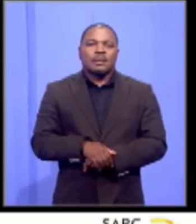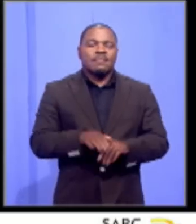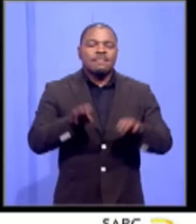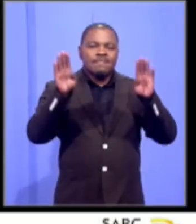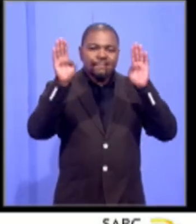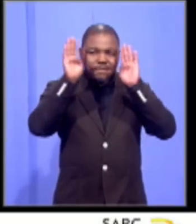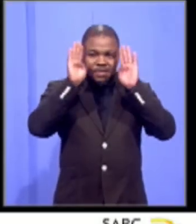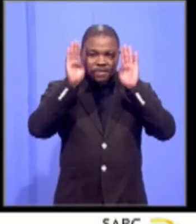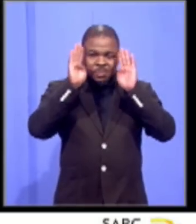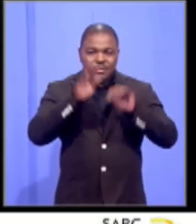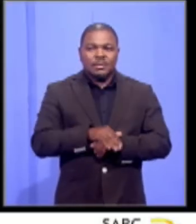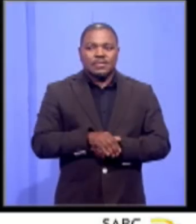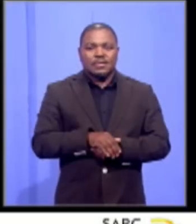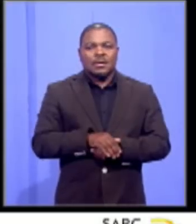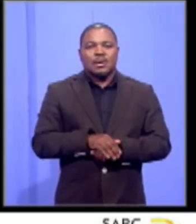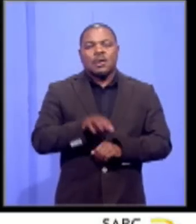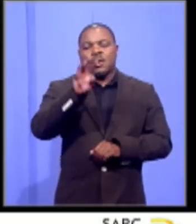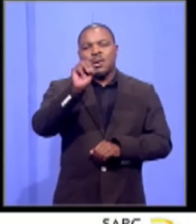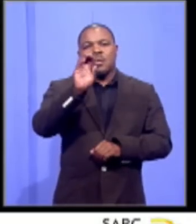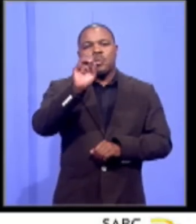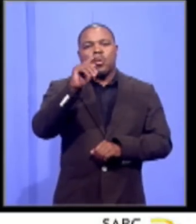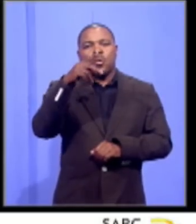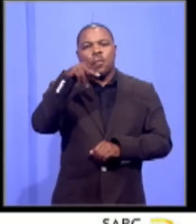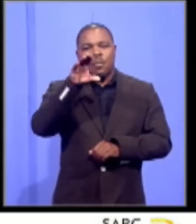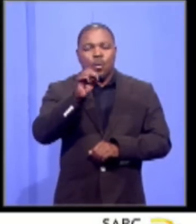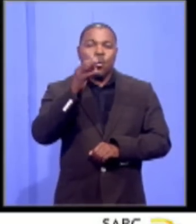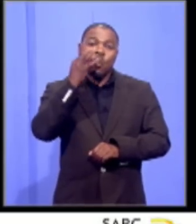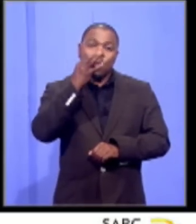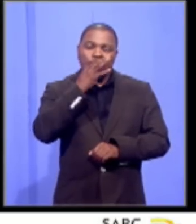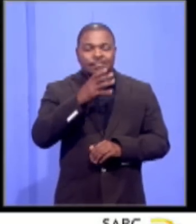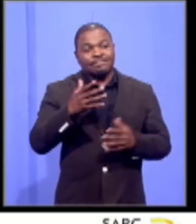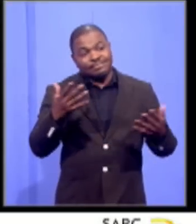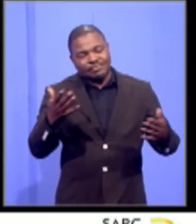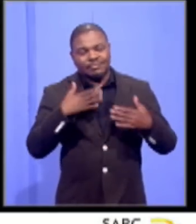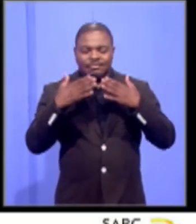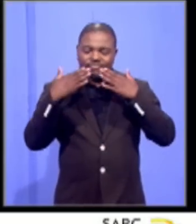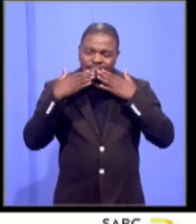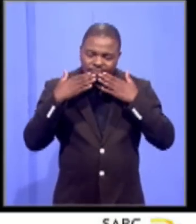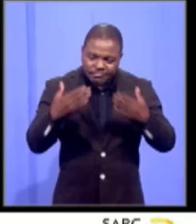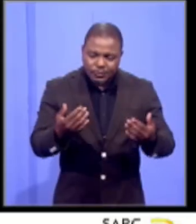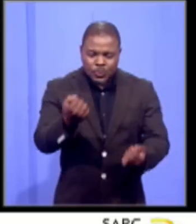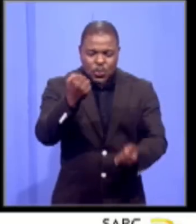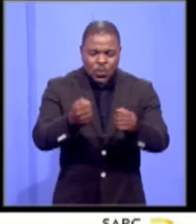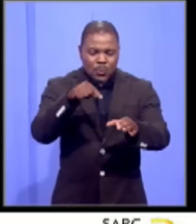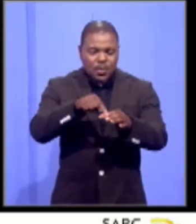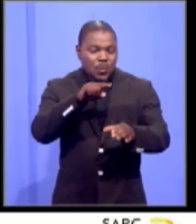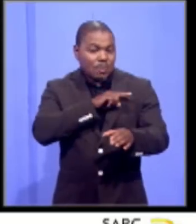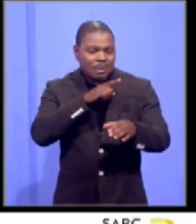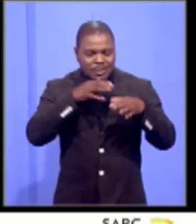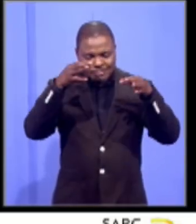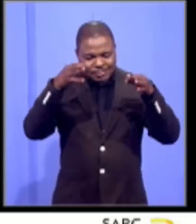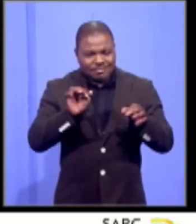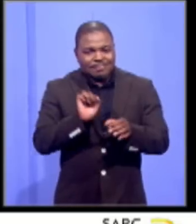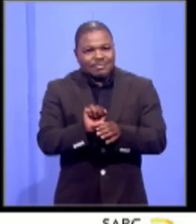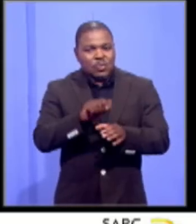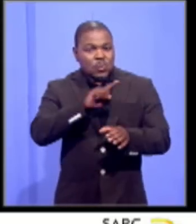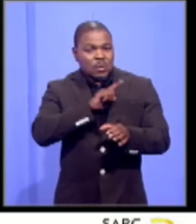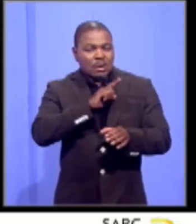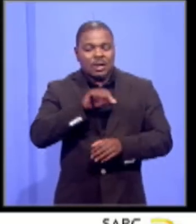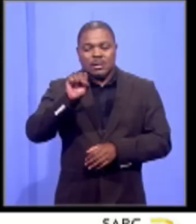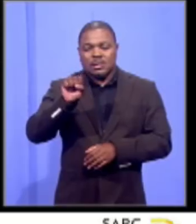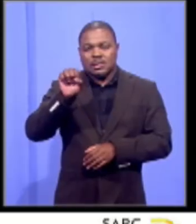letlakaleng la Facebook Mantšadi Mokgopo o re aowa re leboga ge kgorotsheko e tšere sephetho seo ka ge molato